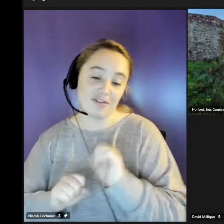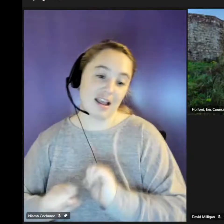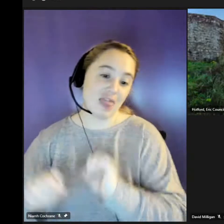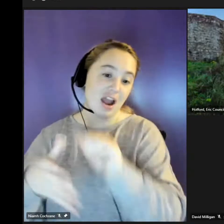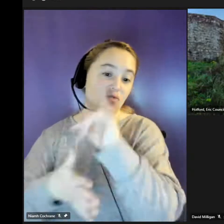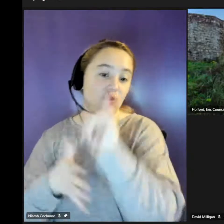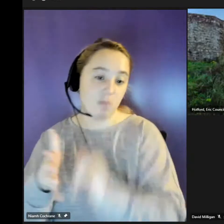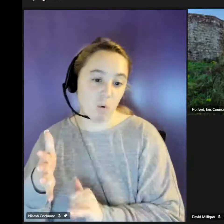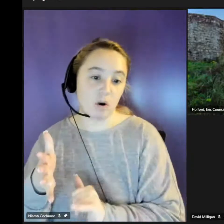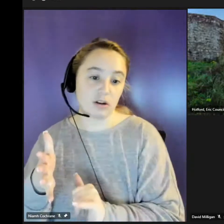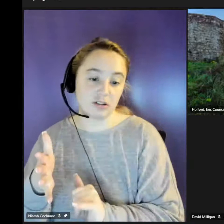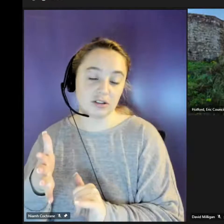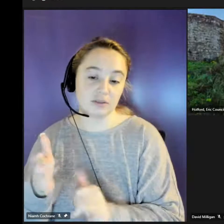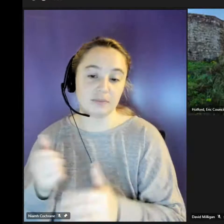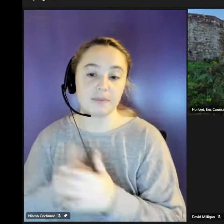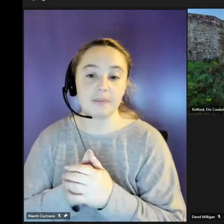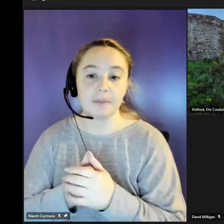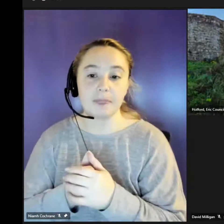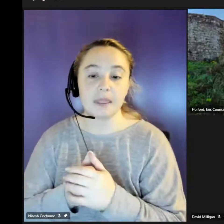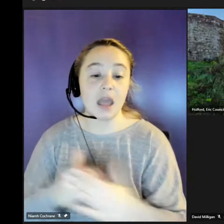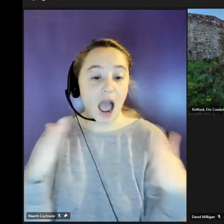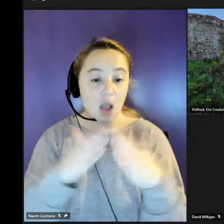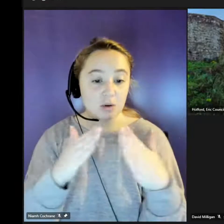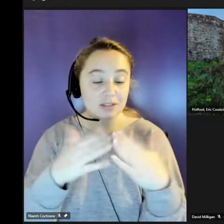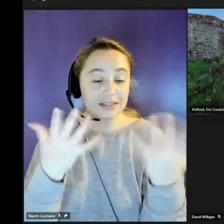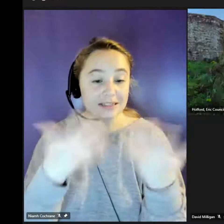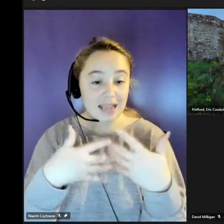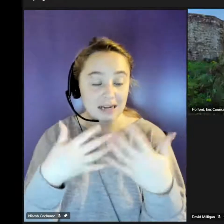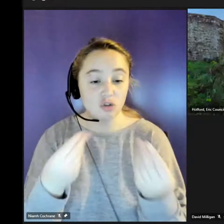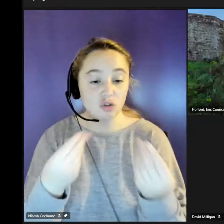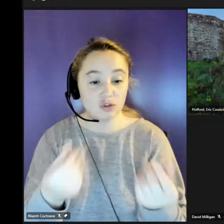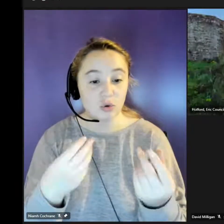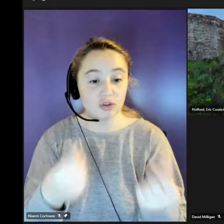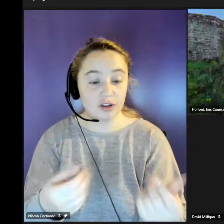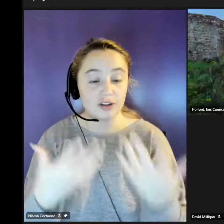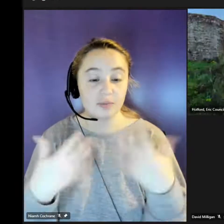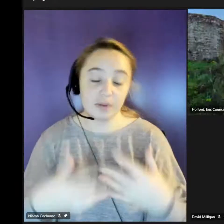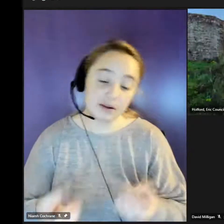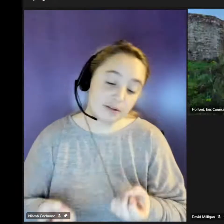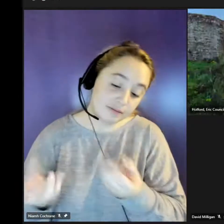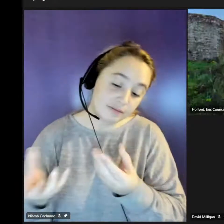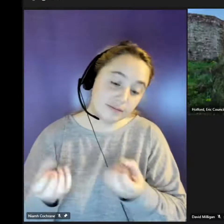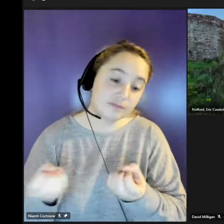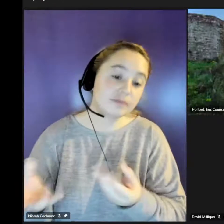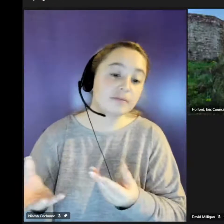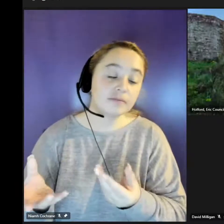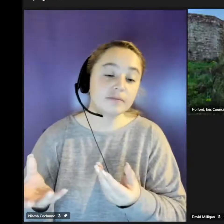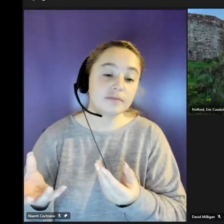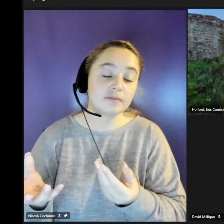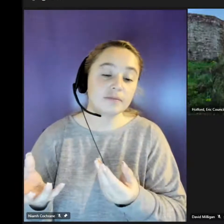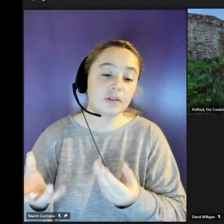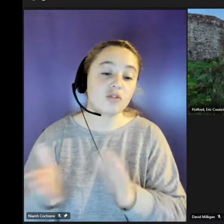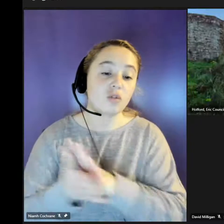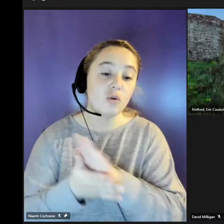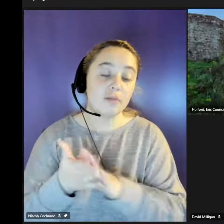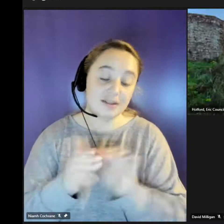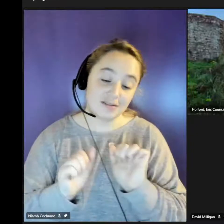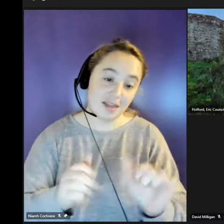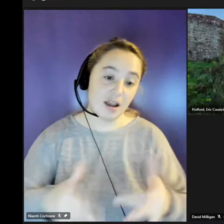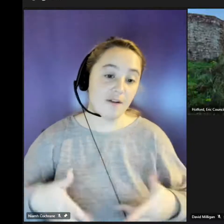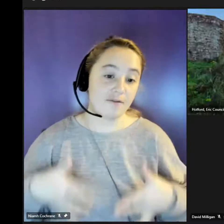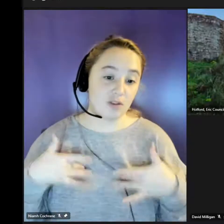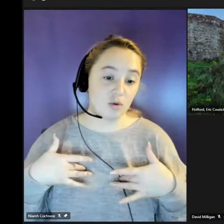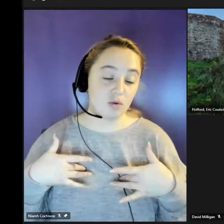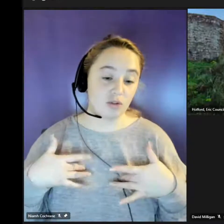to that. Housing and Technical Resources have fed into that so that their views are taken